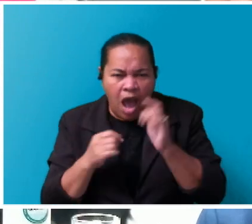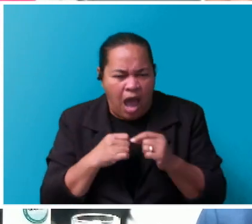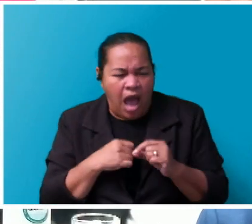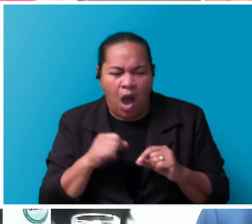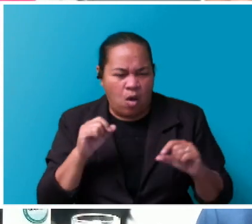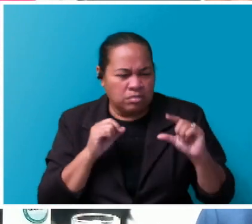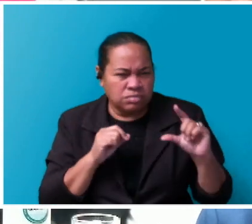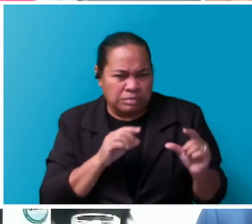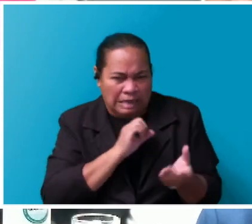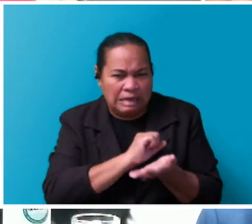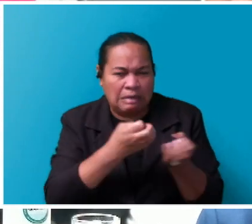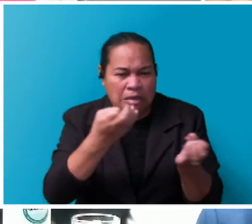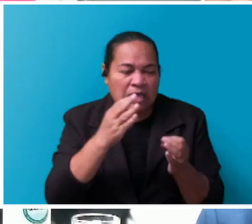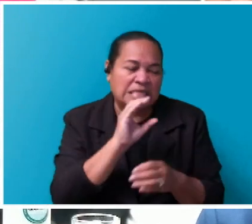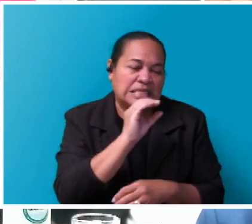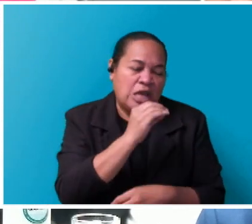merely